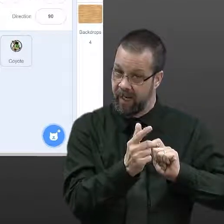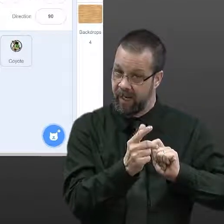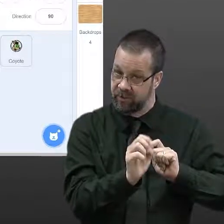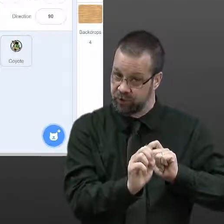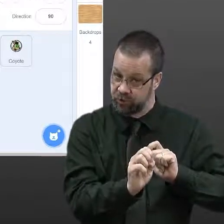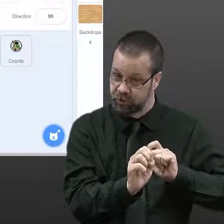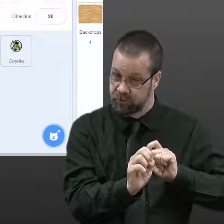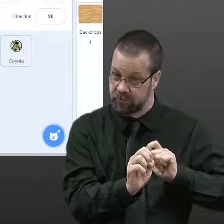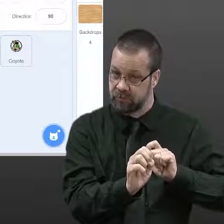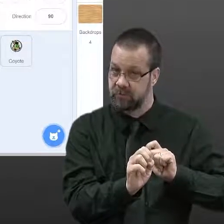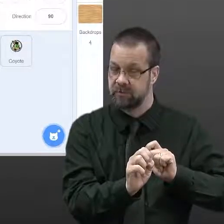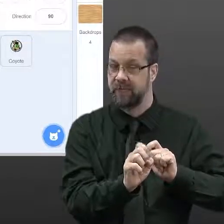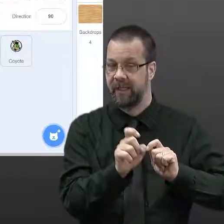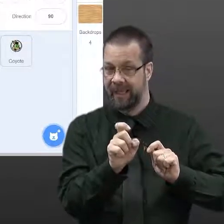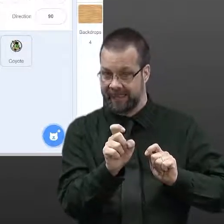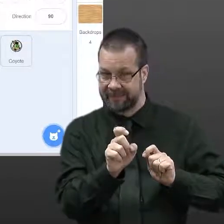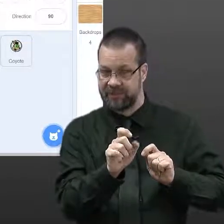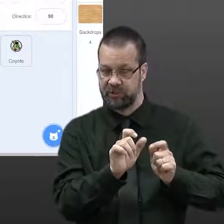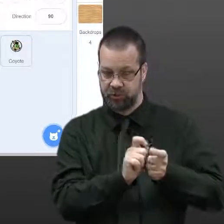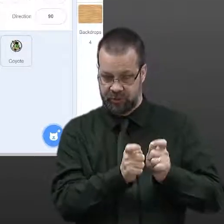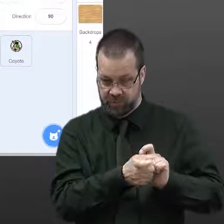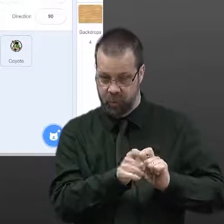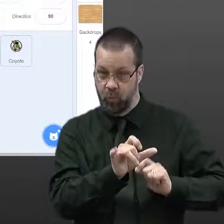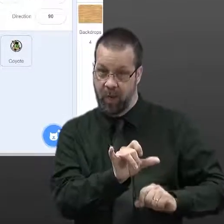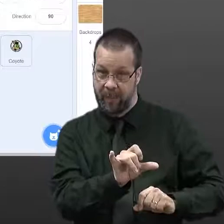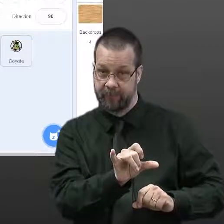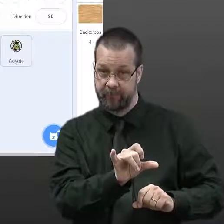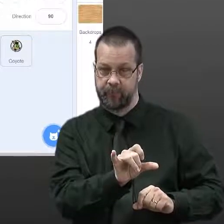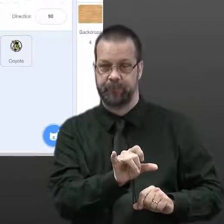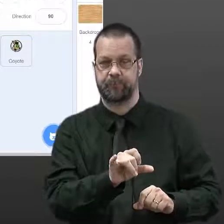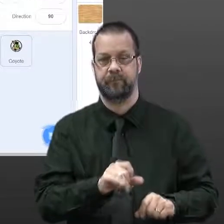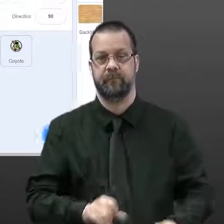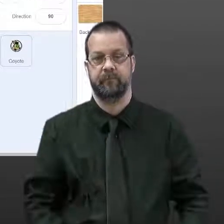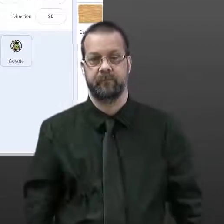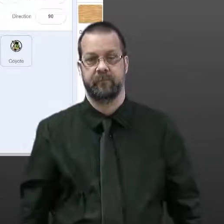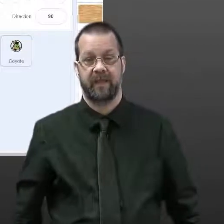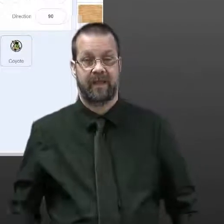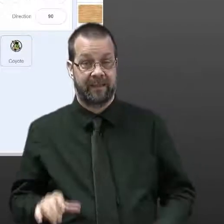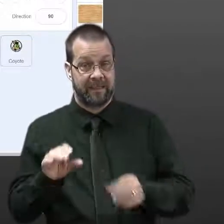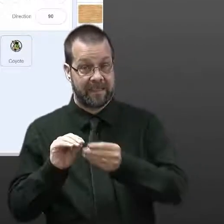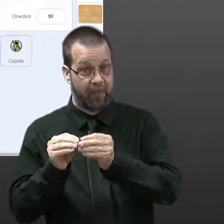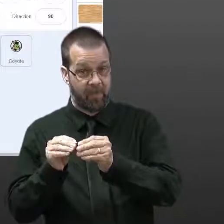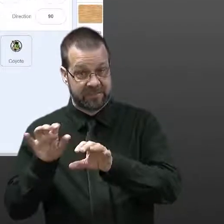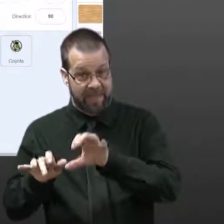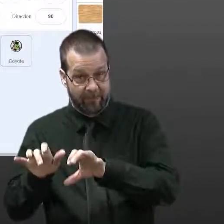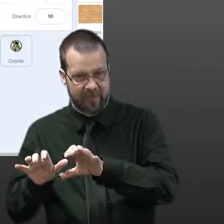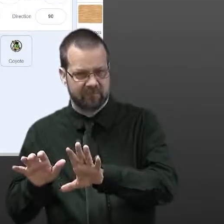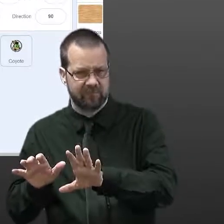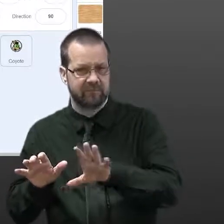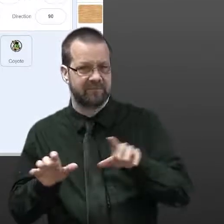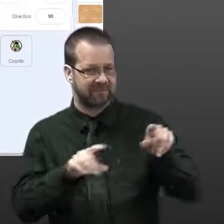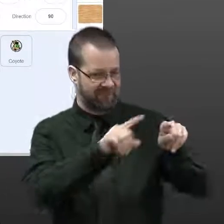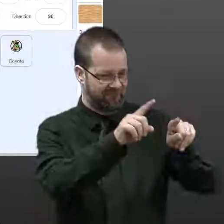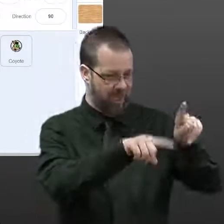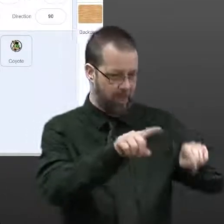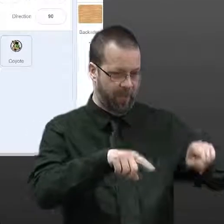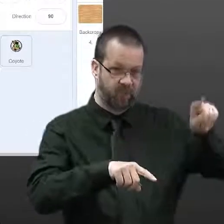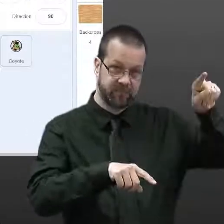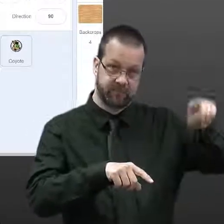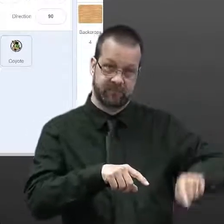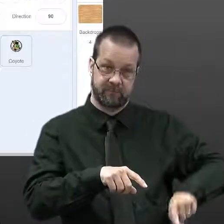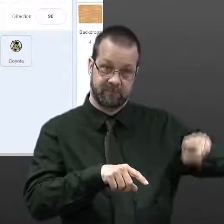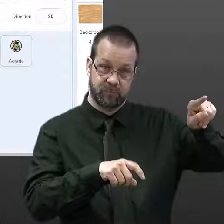blocks that say change x by and change y by. And then inside of here, instead of typing a number in here, we're going to use